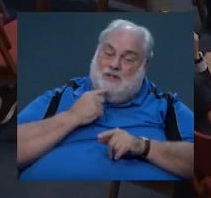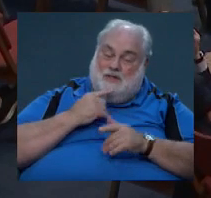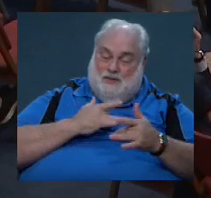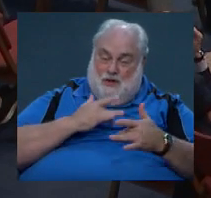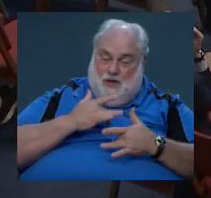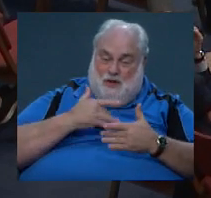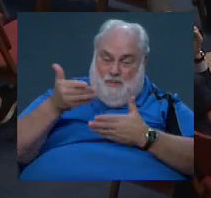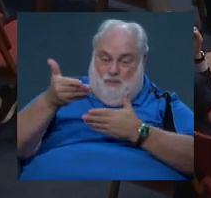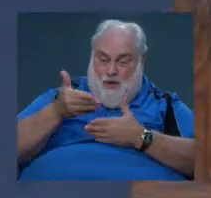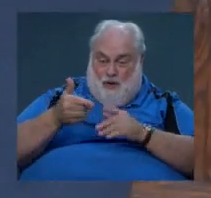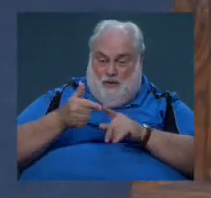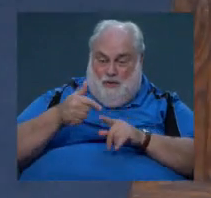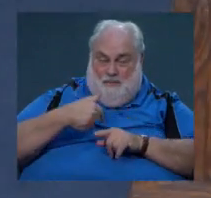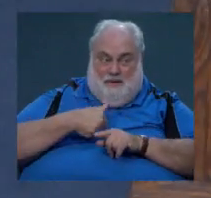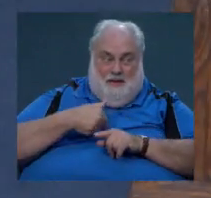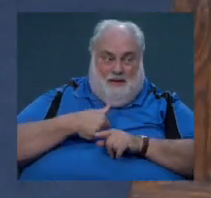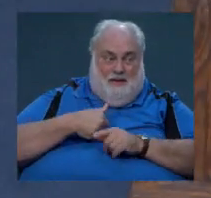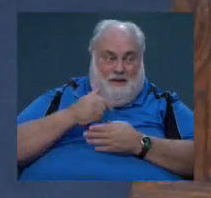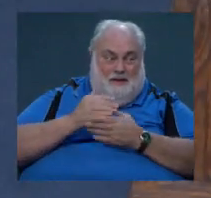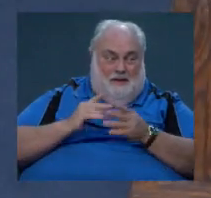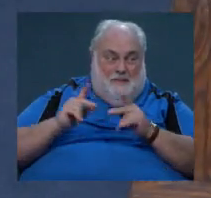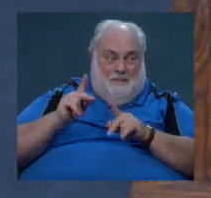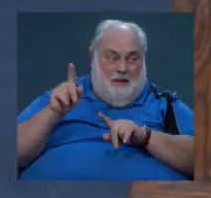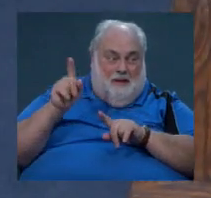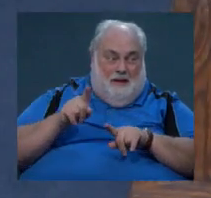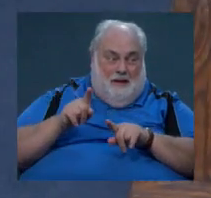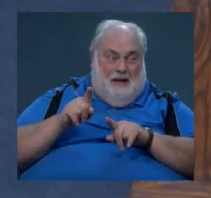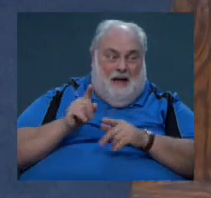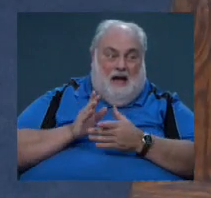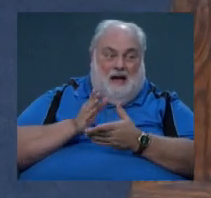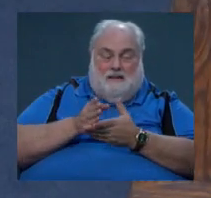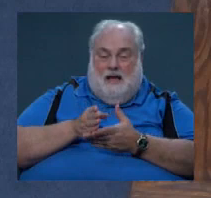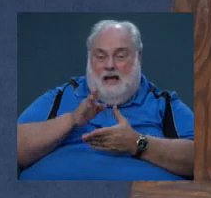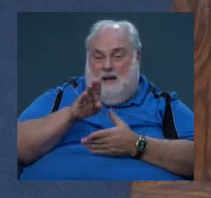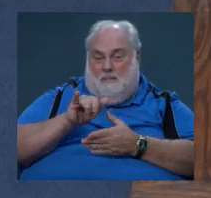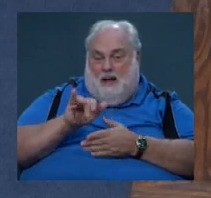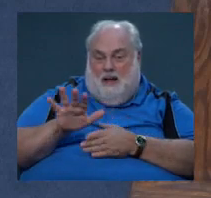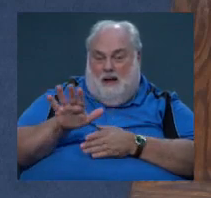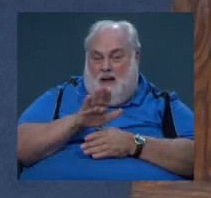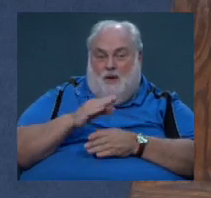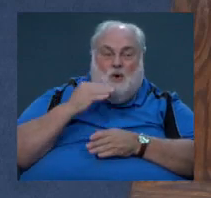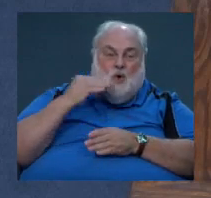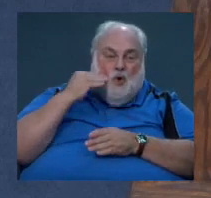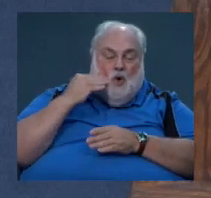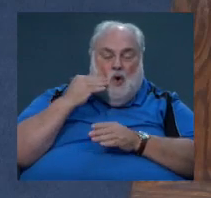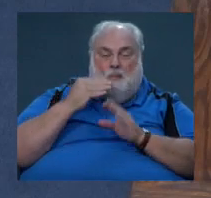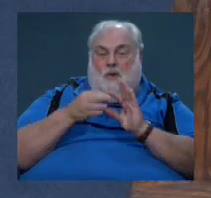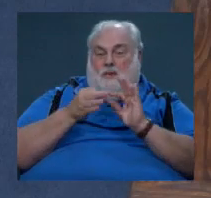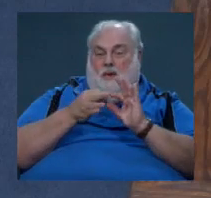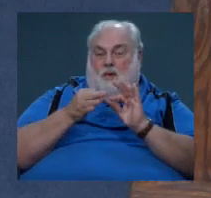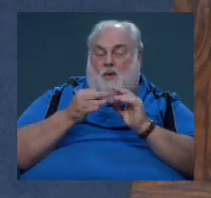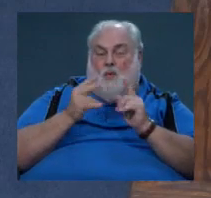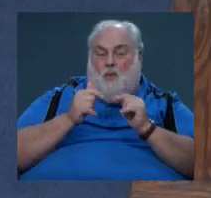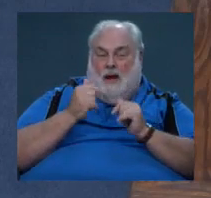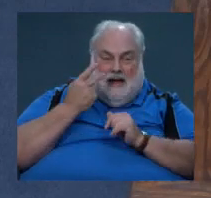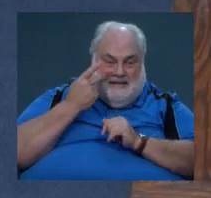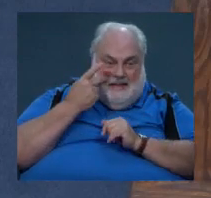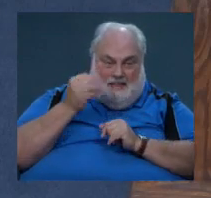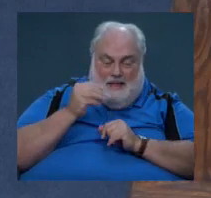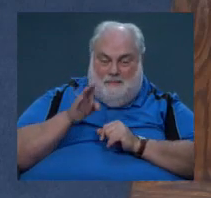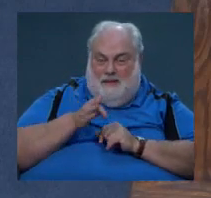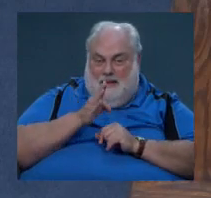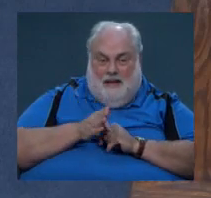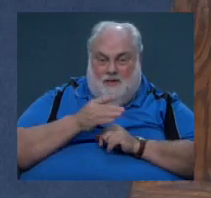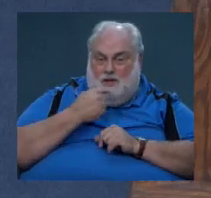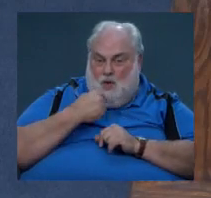me. Some of these people have gotten up here. I've stopped by their house, speak to them. Every time I see them, they never said